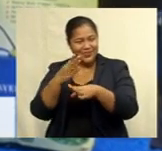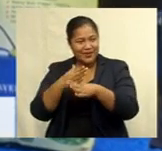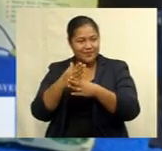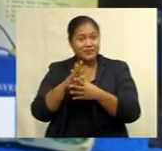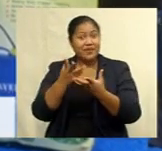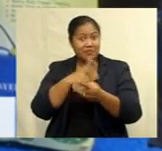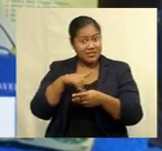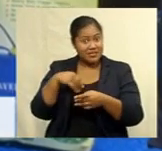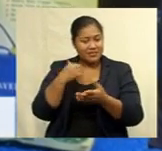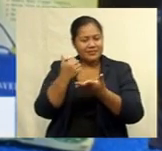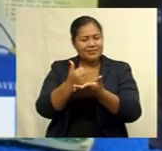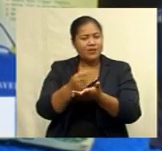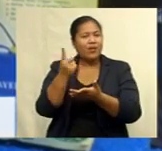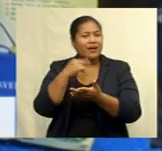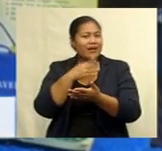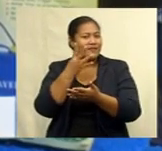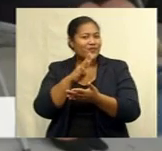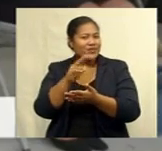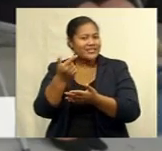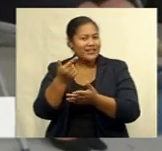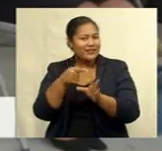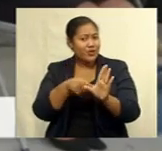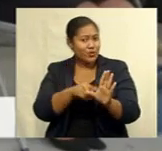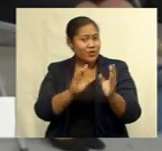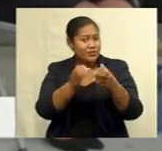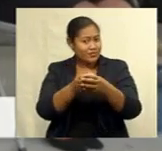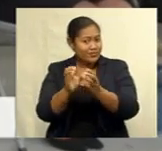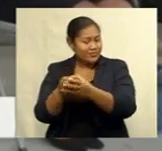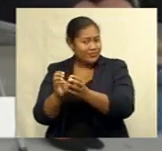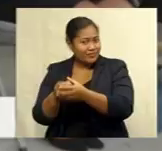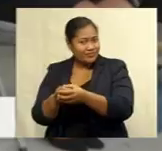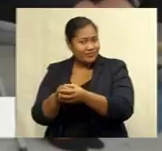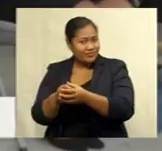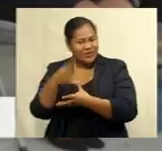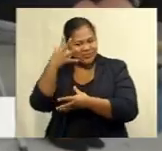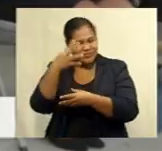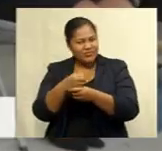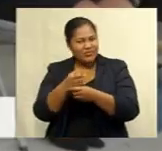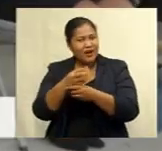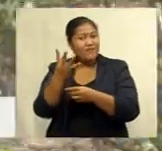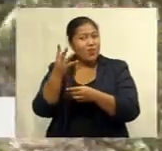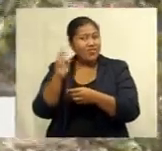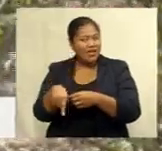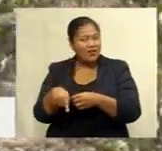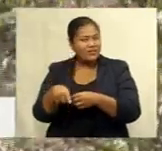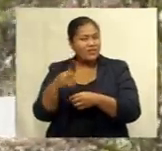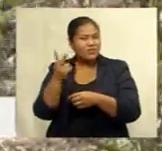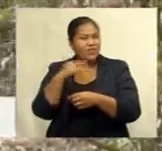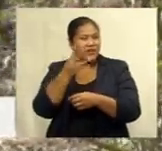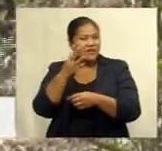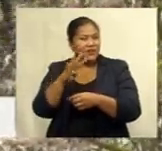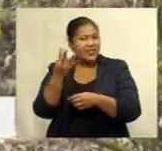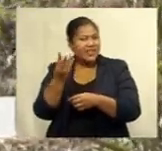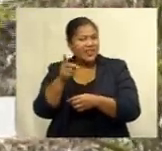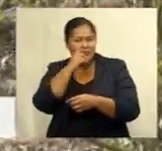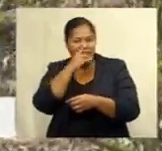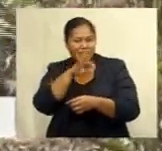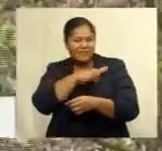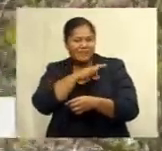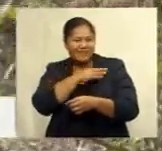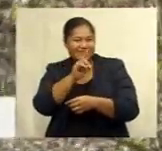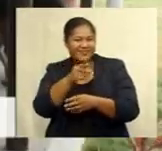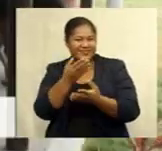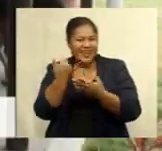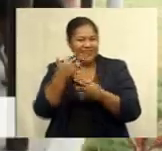assisted 147 youth clubs consisting of 4,243 beneficiaries in the last financial year,